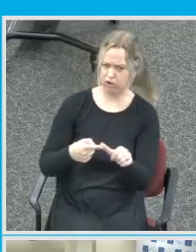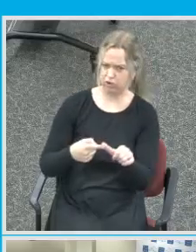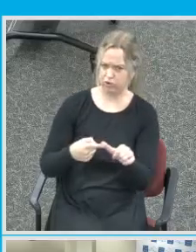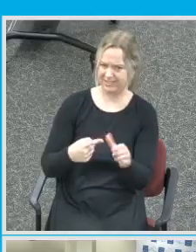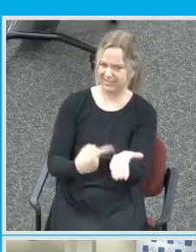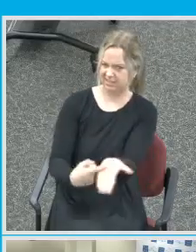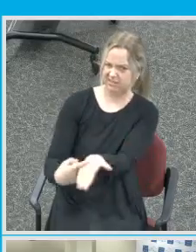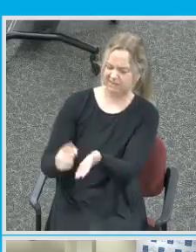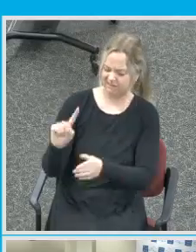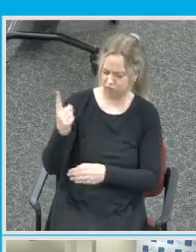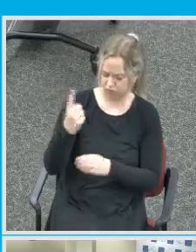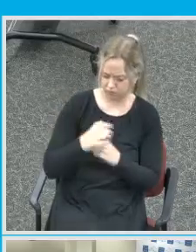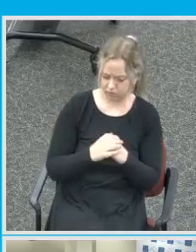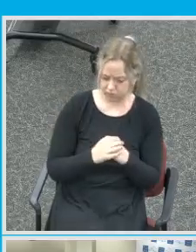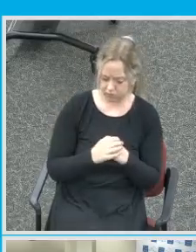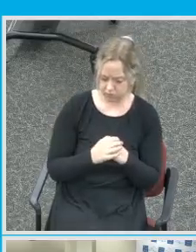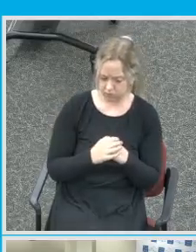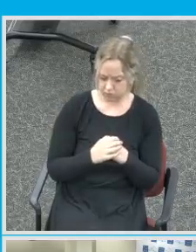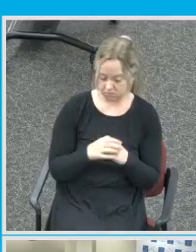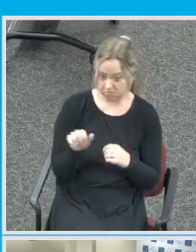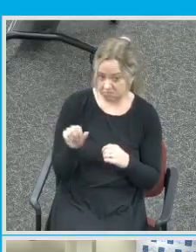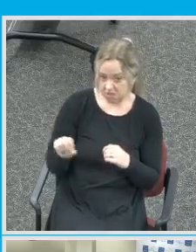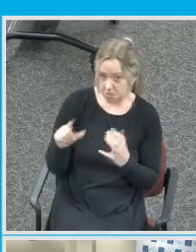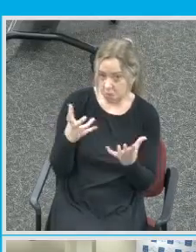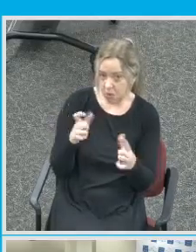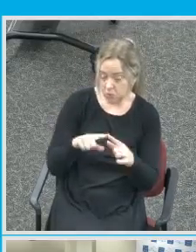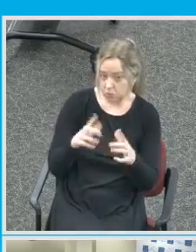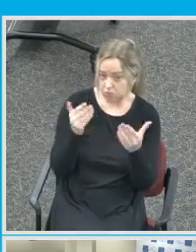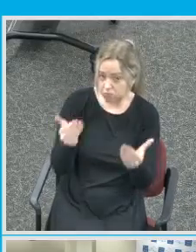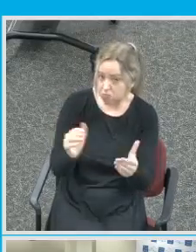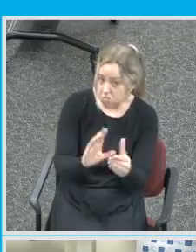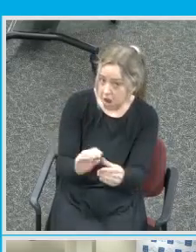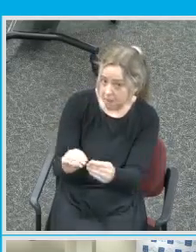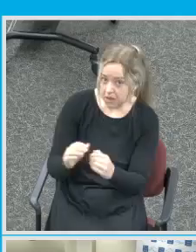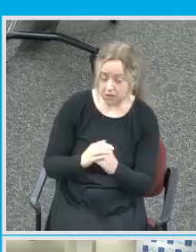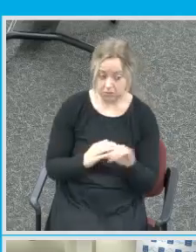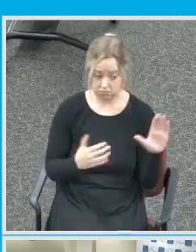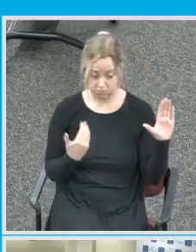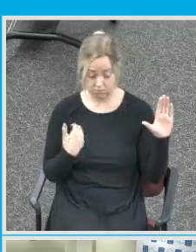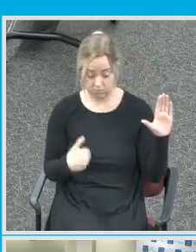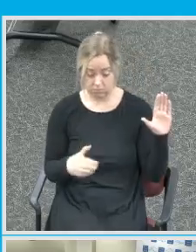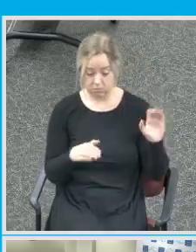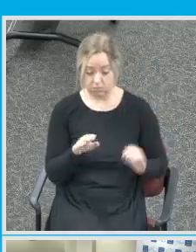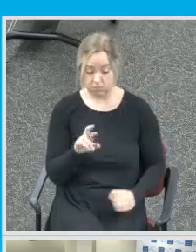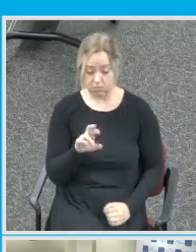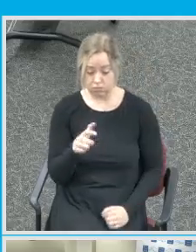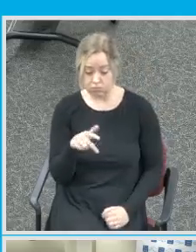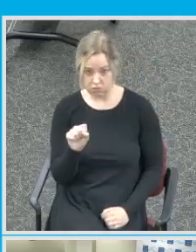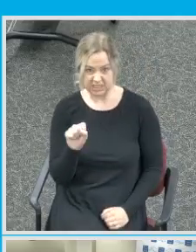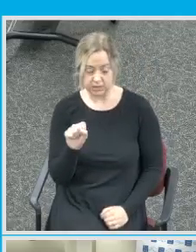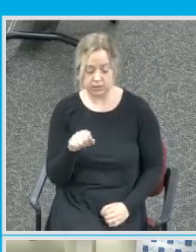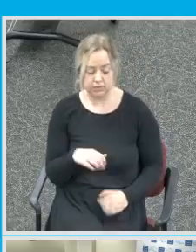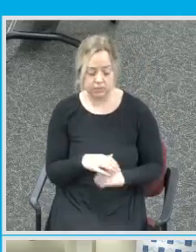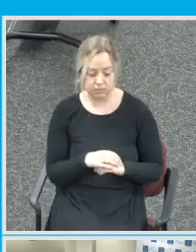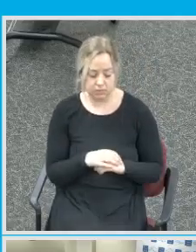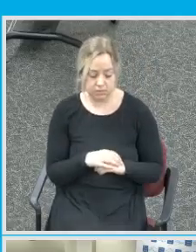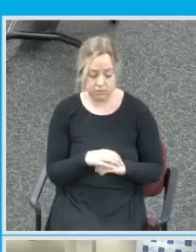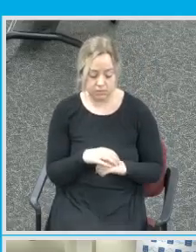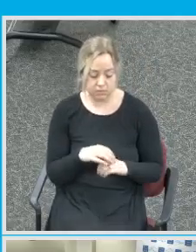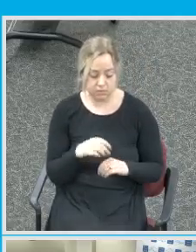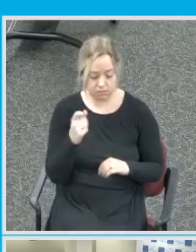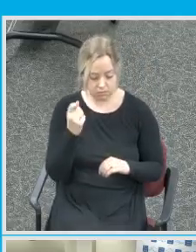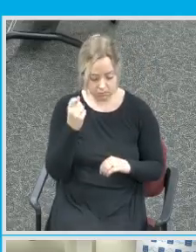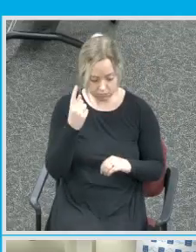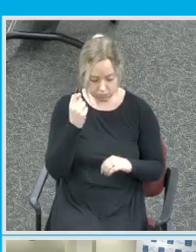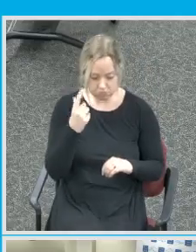first. Anyone want to comment? General Briggs? This is General Briggs for the record. And having